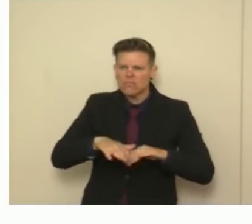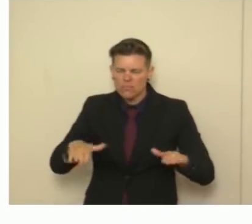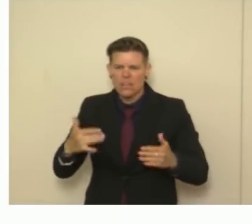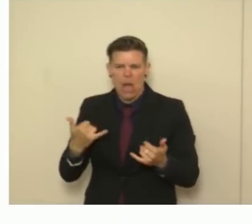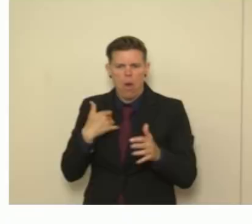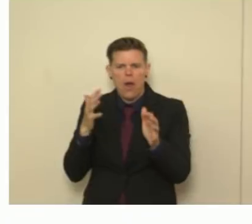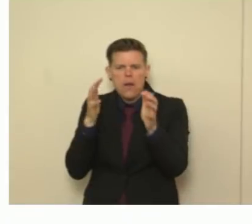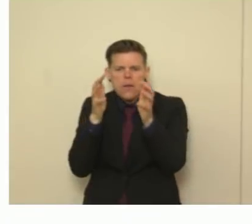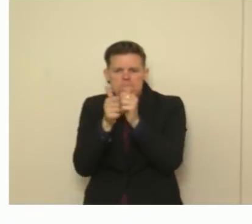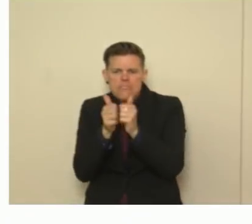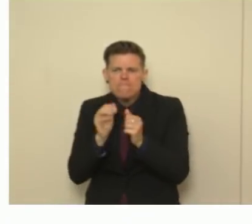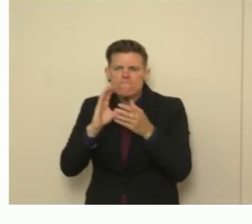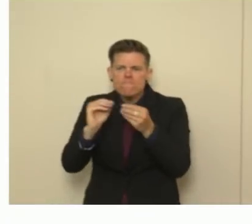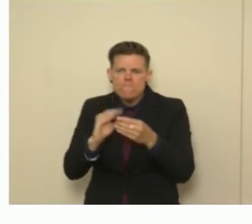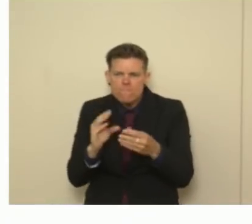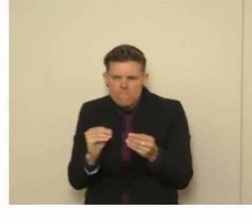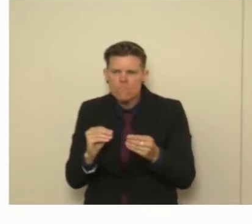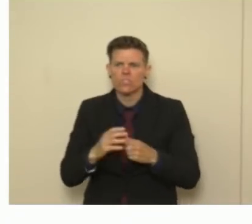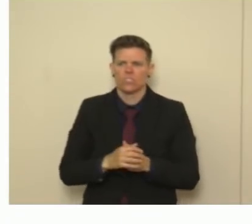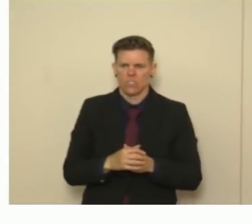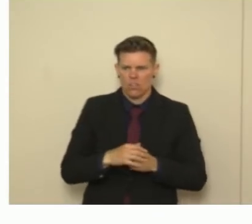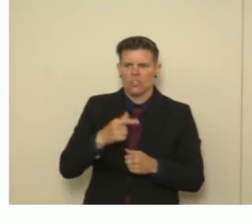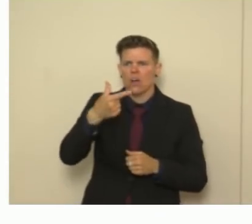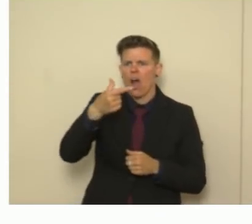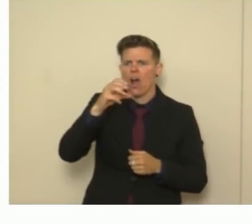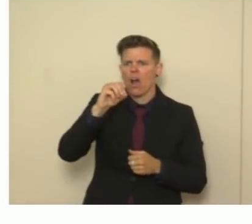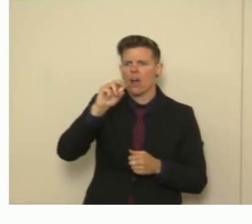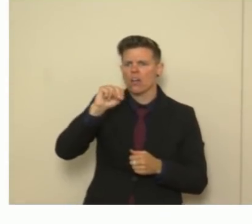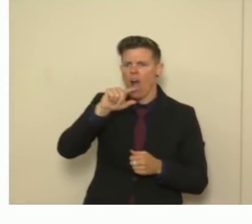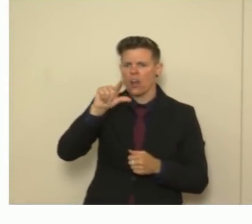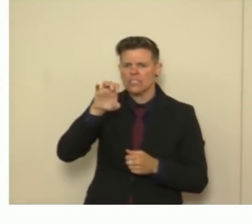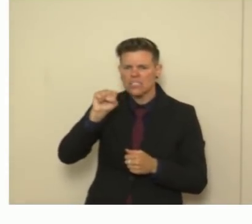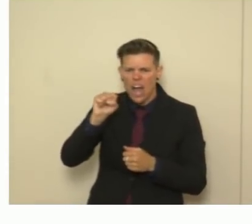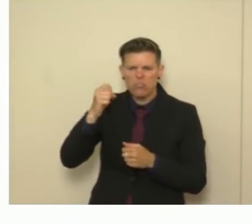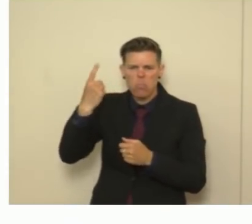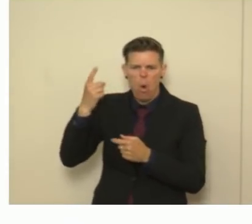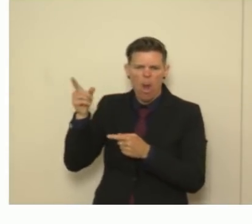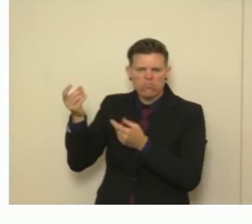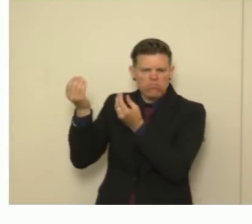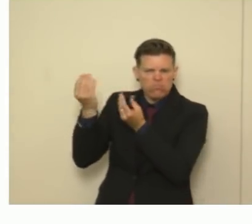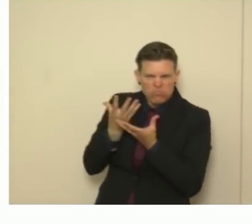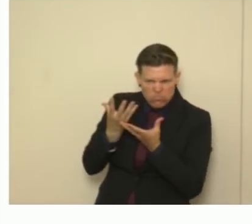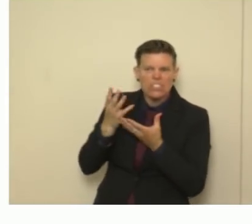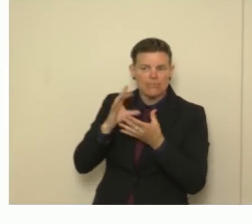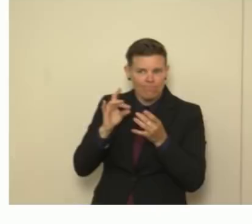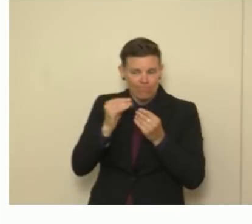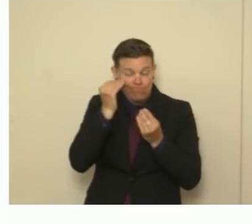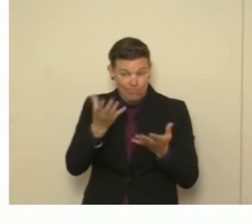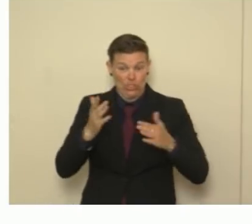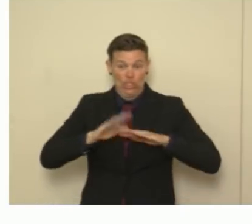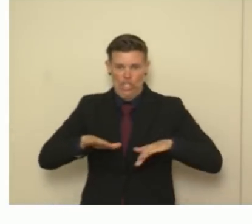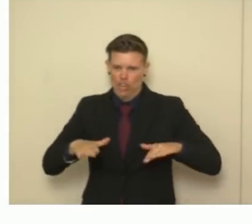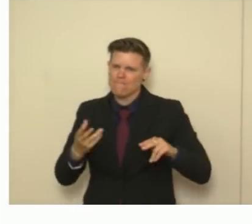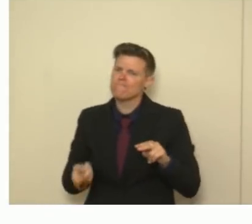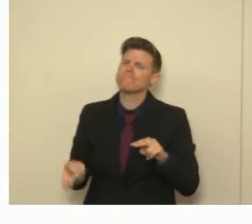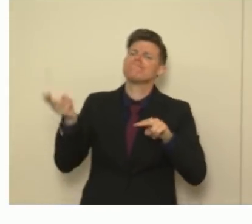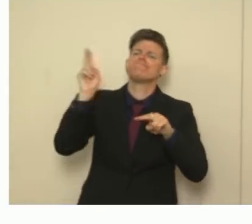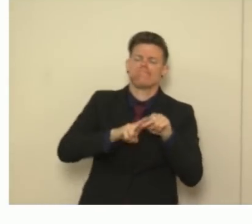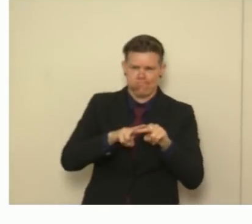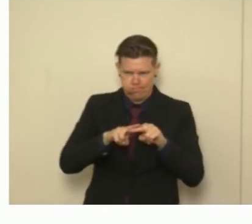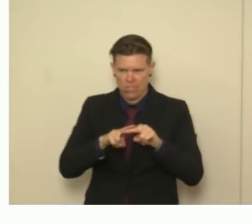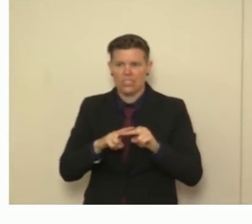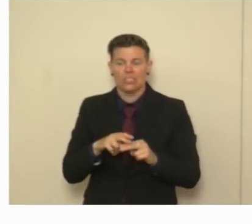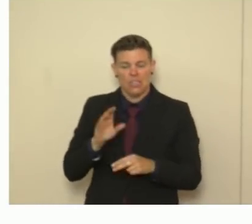Gonzalez for sending us this data. We had a 27% increase in the number of children's cases just in the past week.